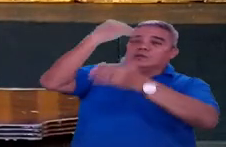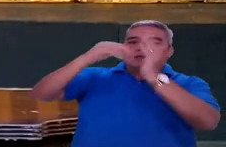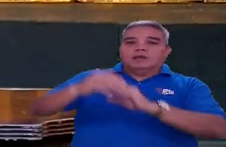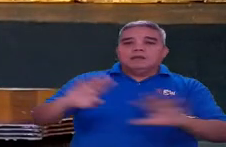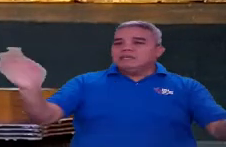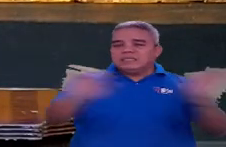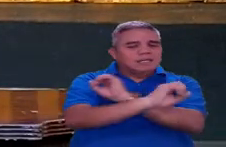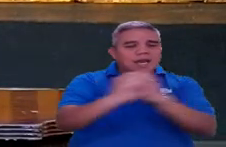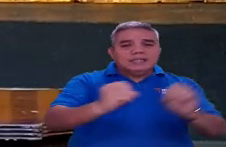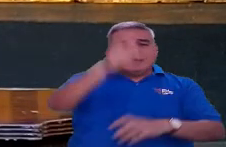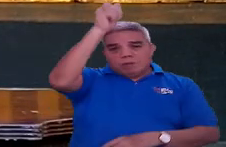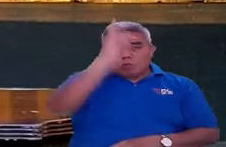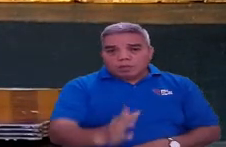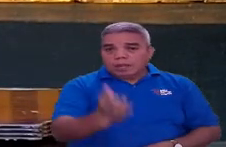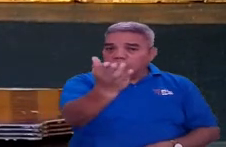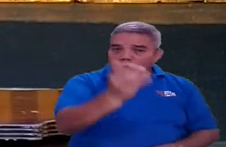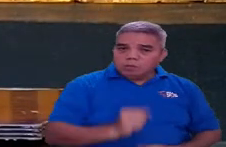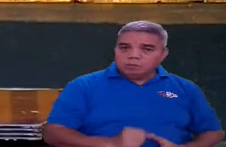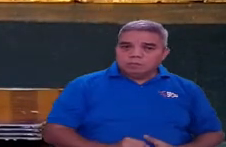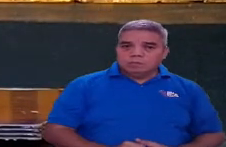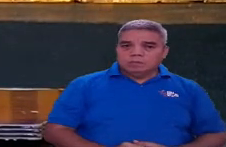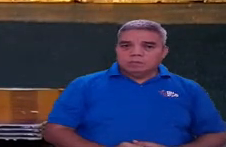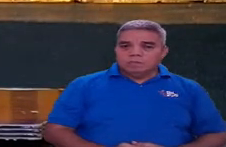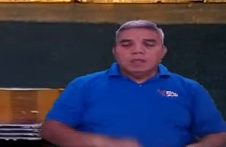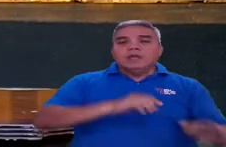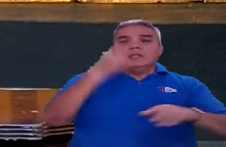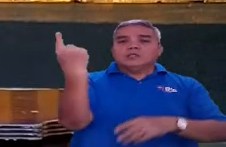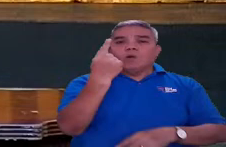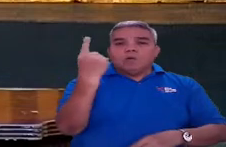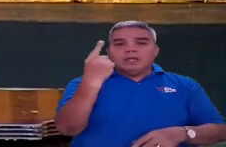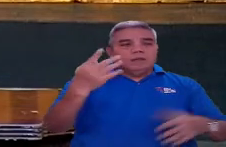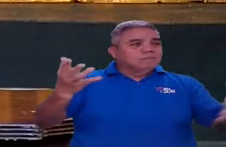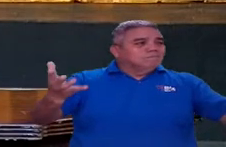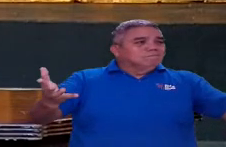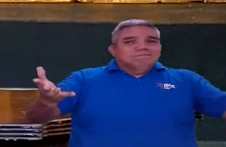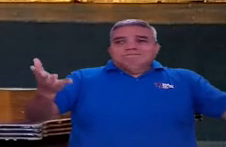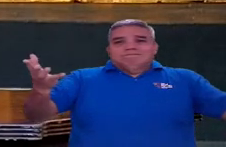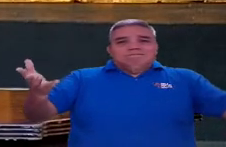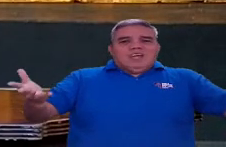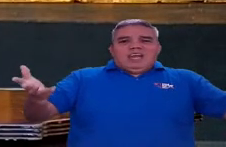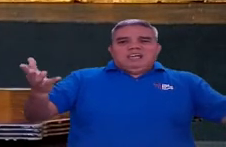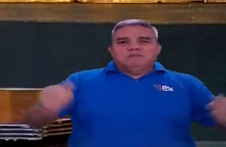That's nothing before God. That's only hanging.